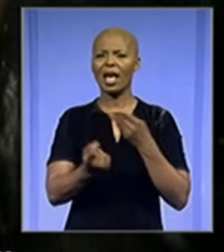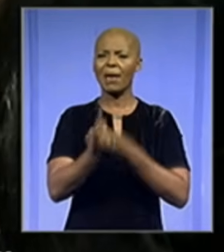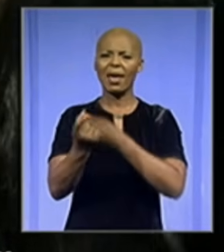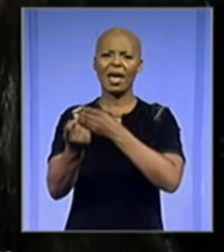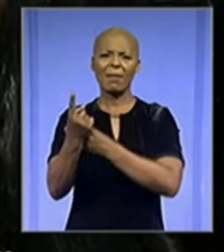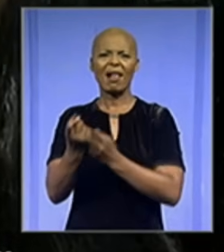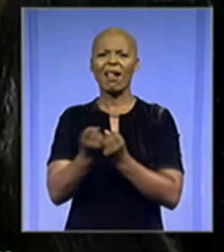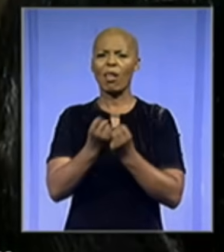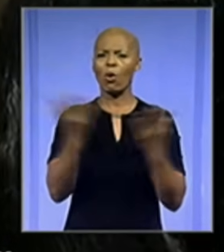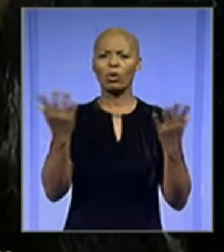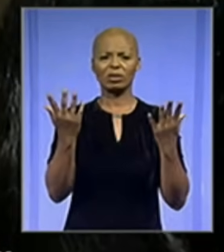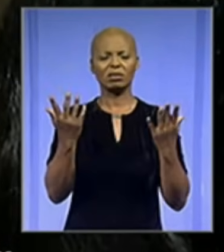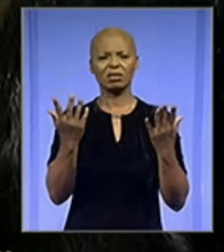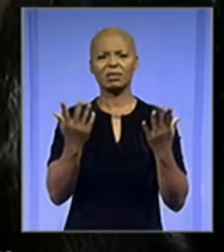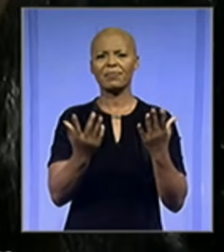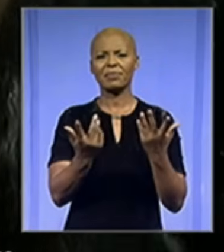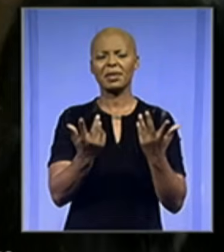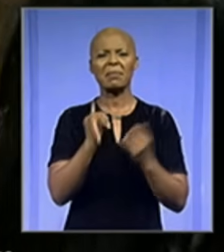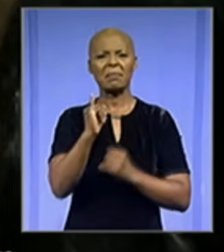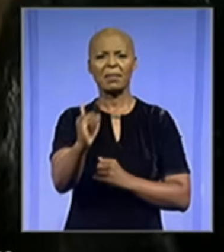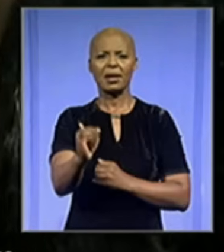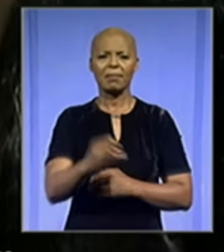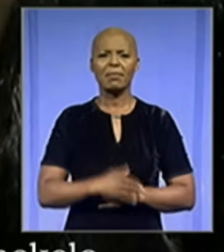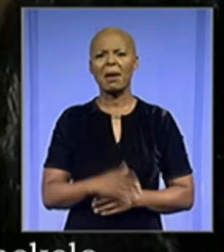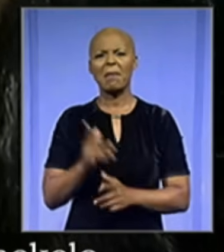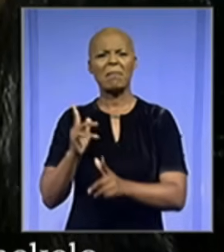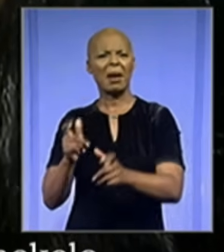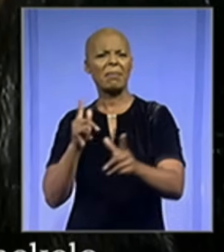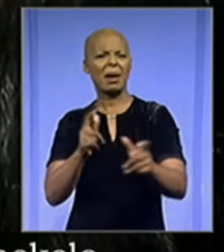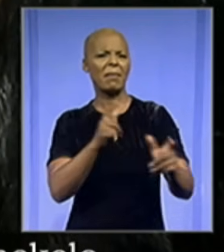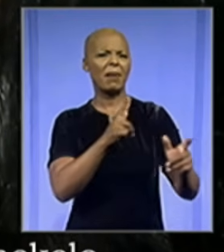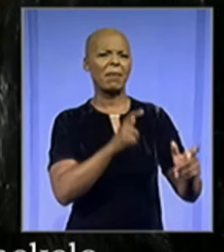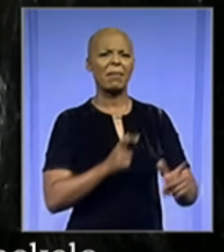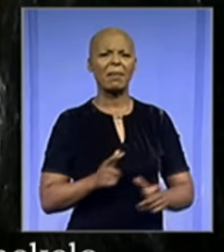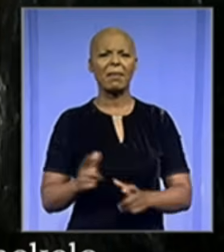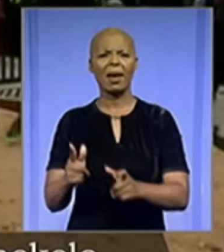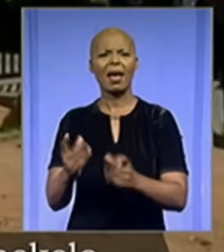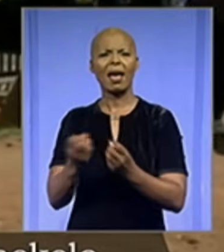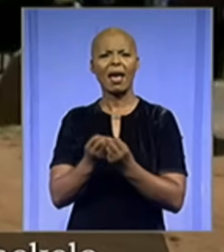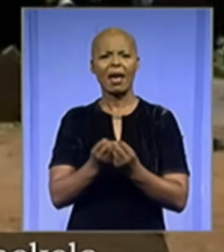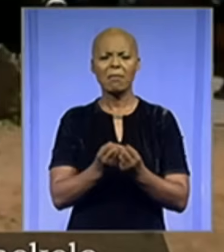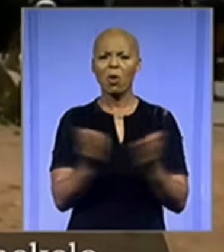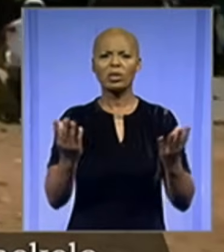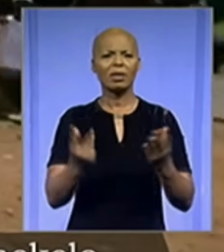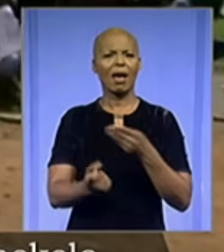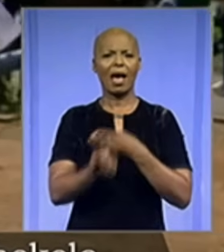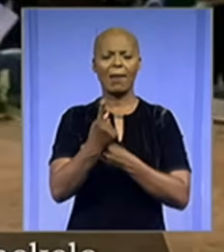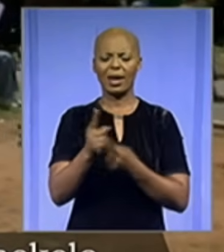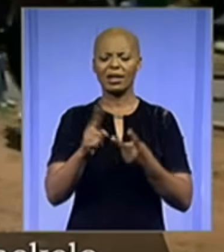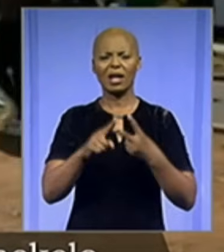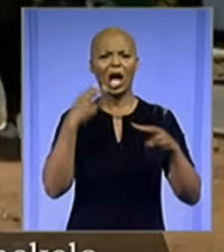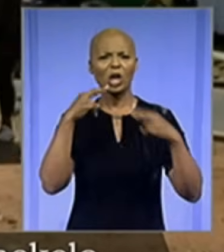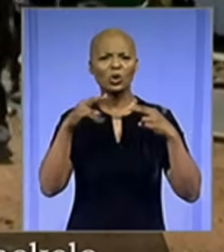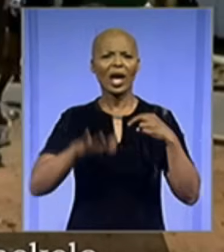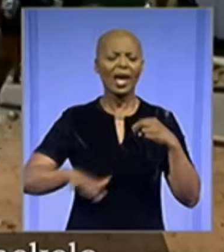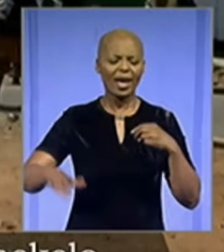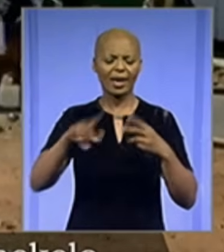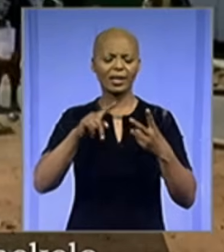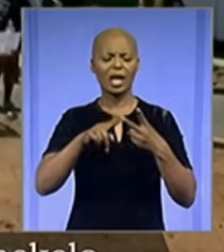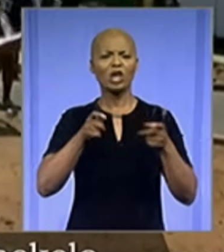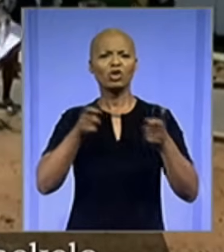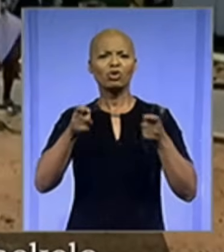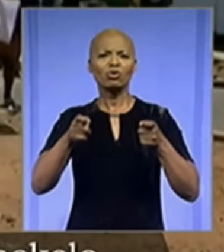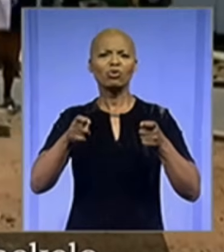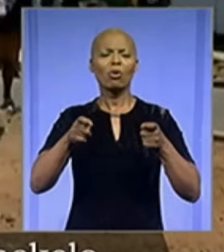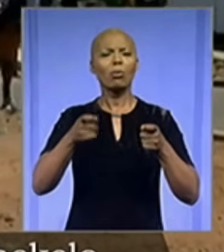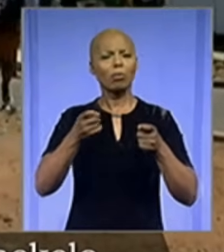this one where there were random shootings in restaurants and also in tuck shops. So this one